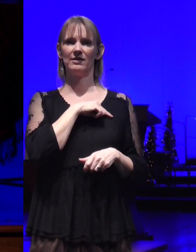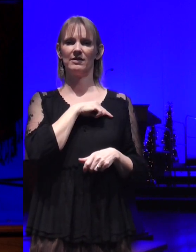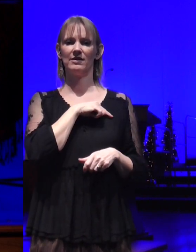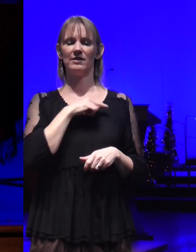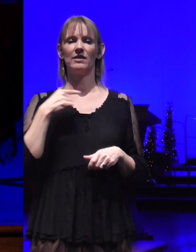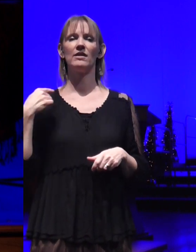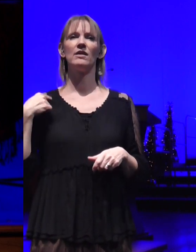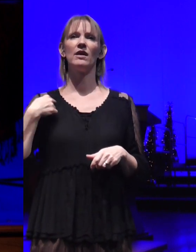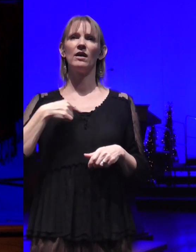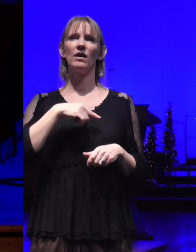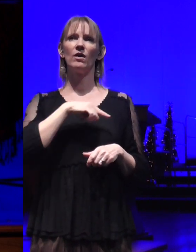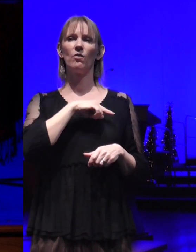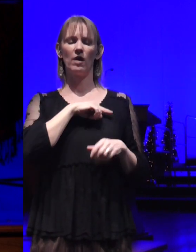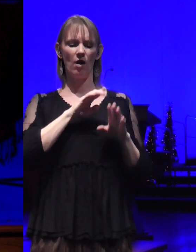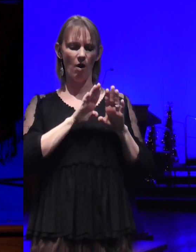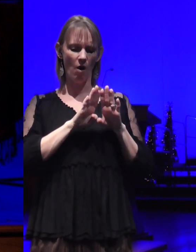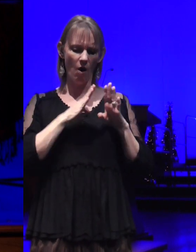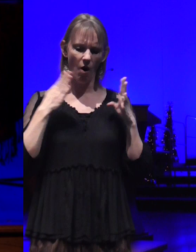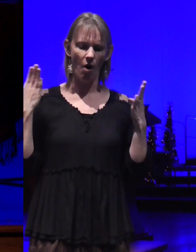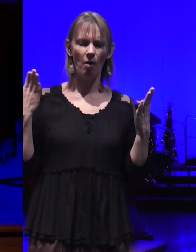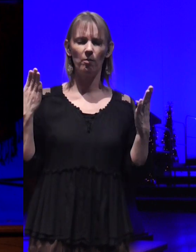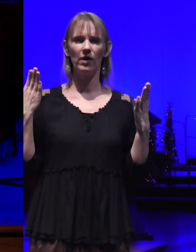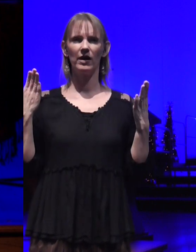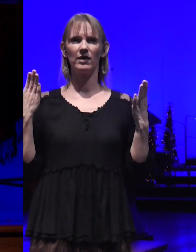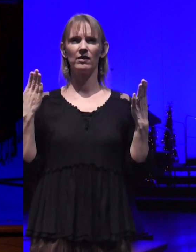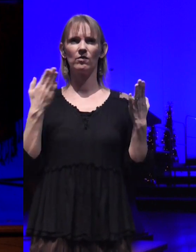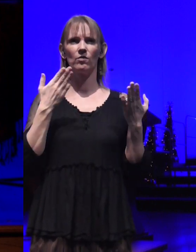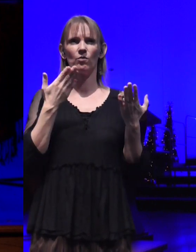opens us to our greater yet to be.